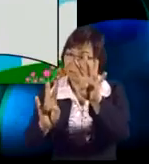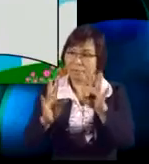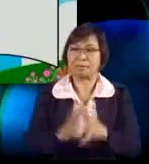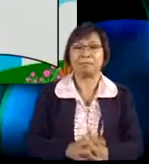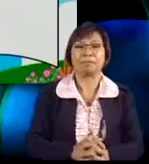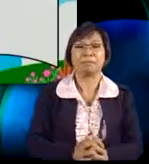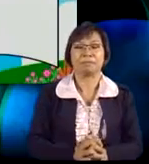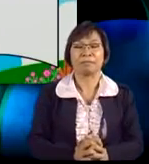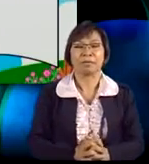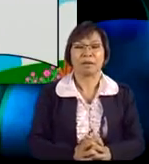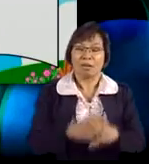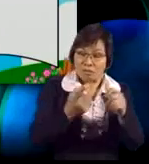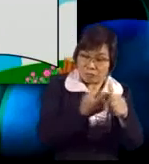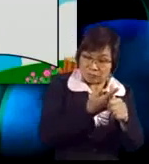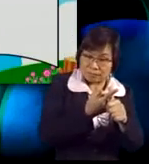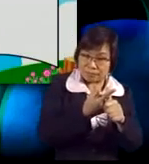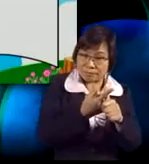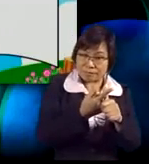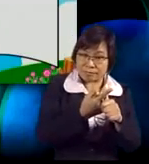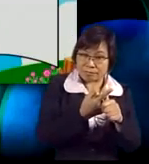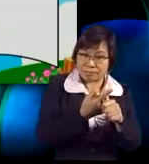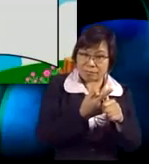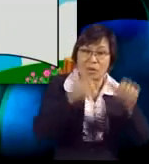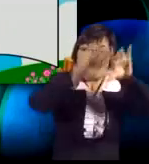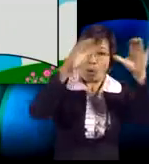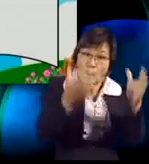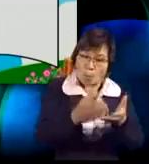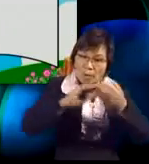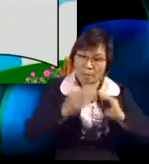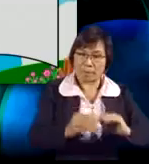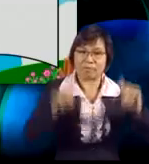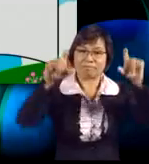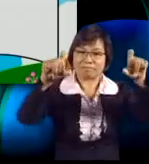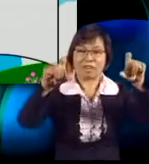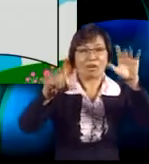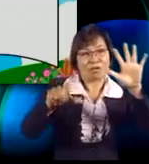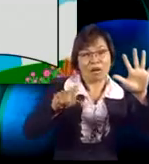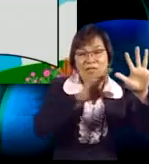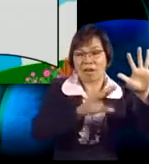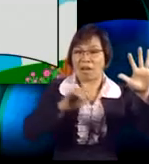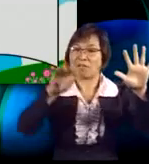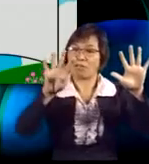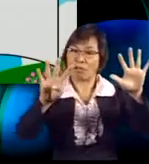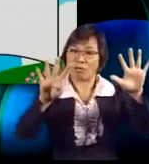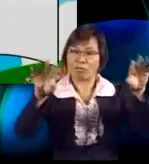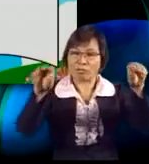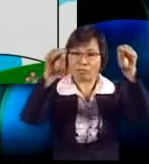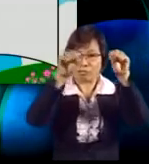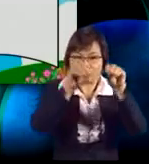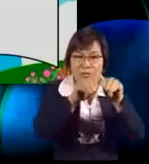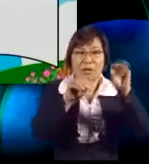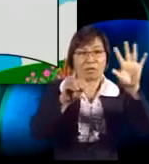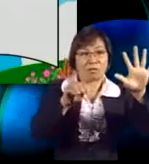3/7 to 4 and 3/7. First, we find the sum of the whole